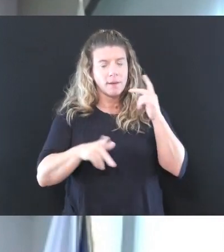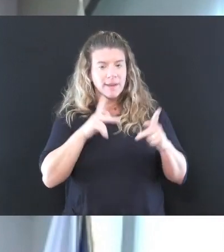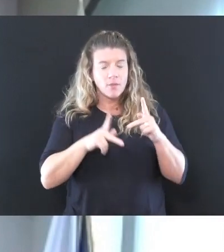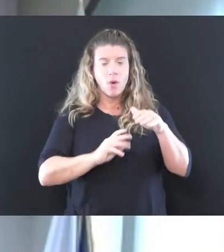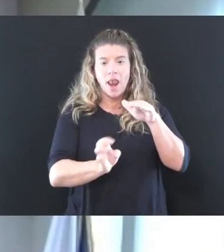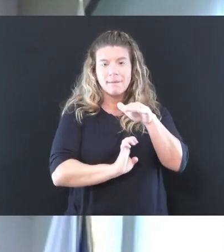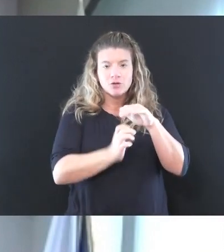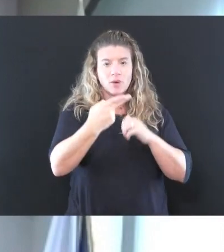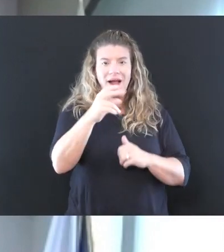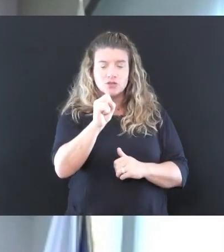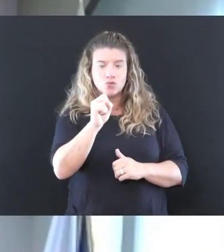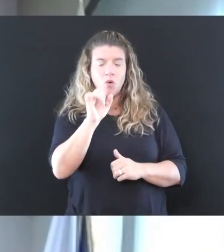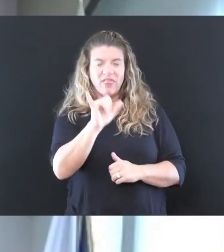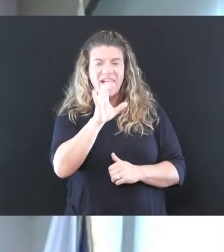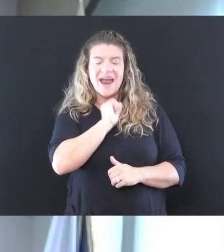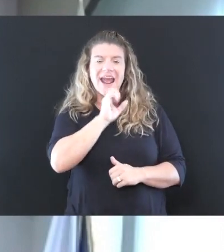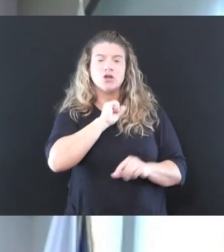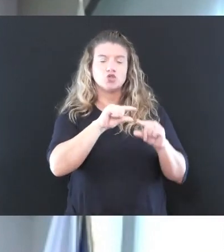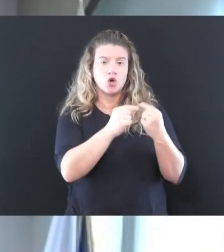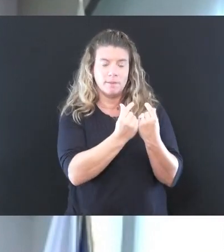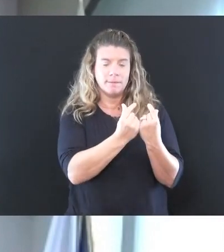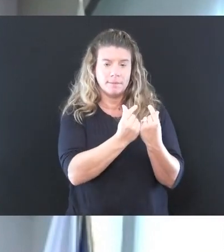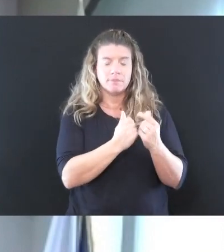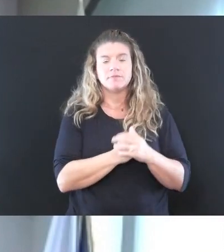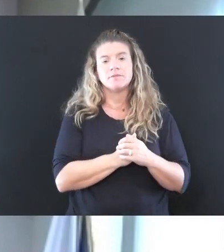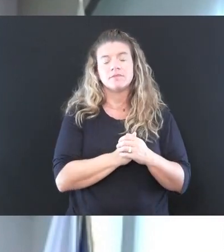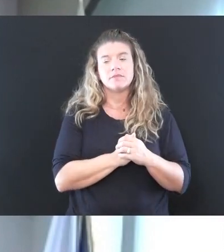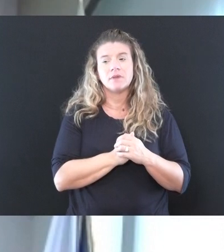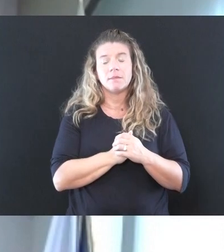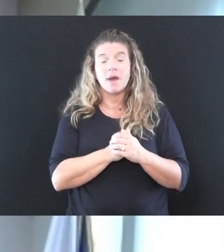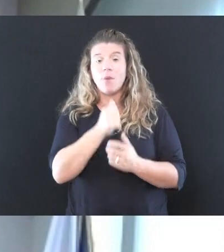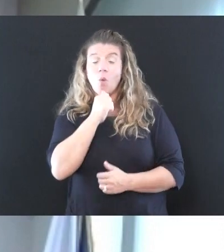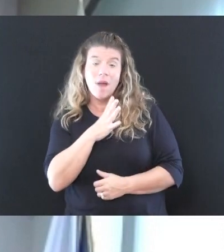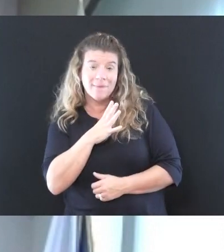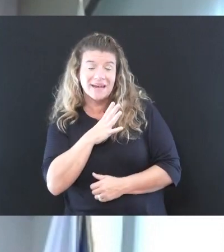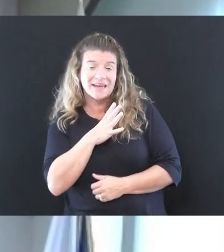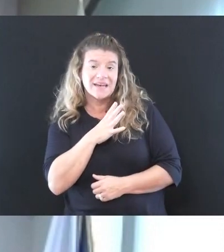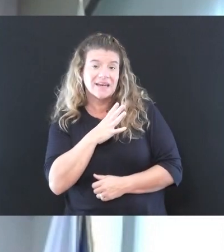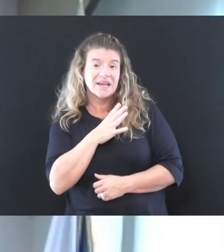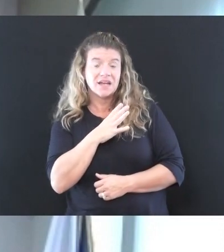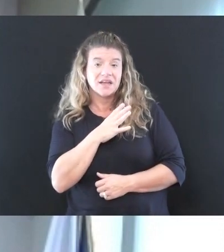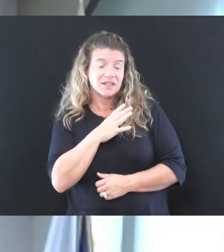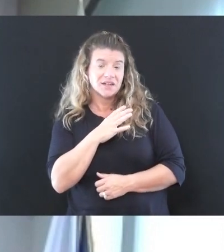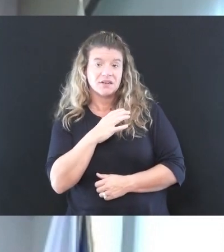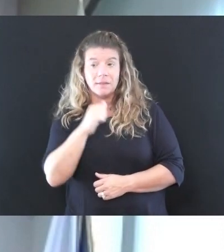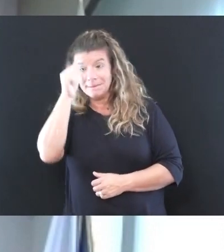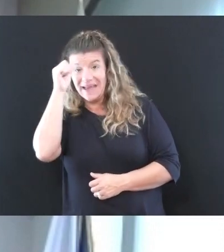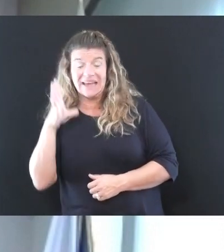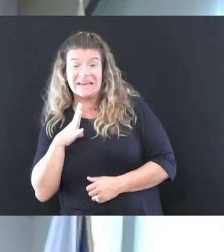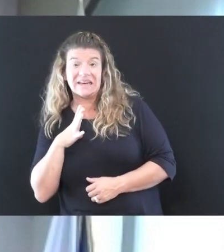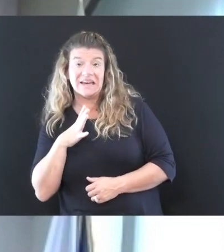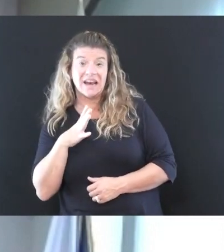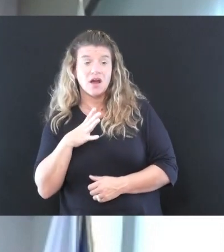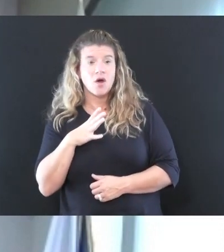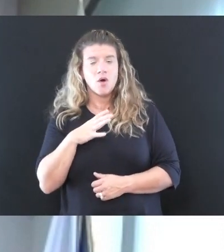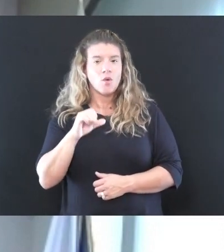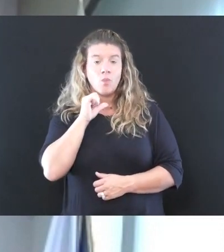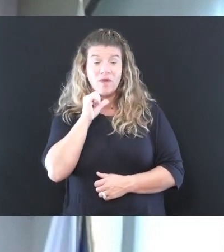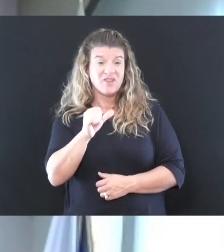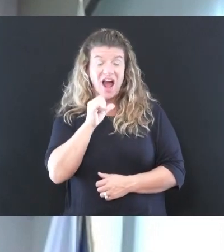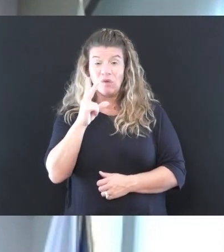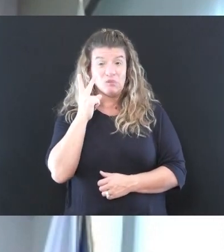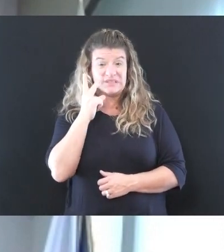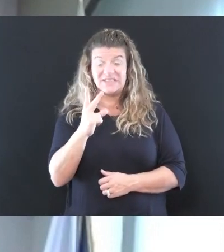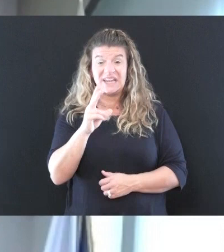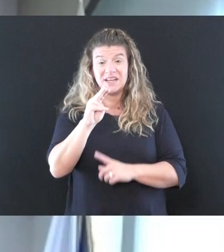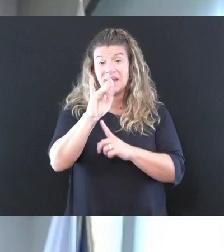to high school kids in that age group, as we've mentioned, but more women rather than men. We have not seen a large minority population